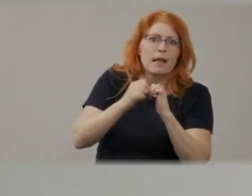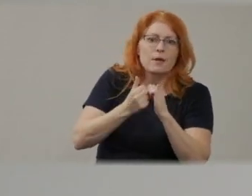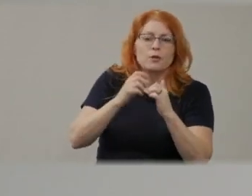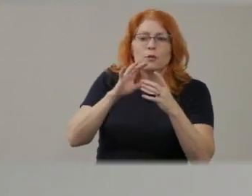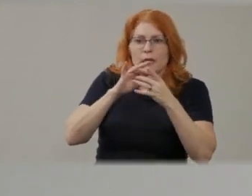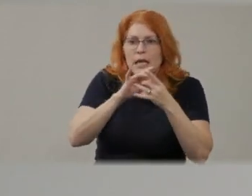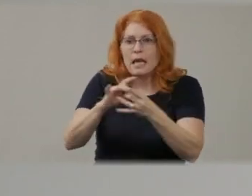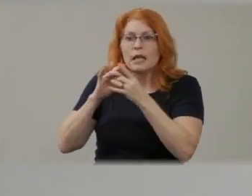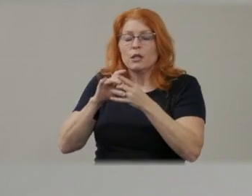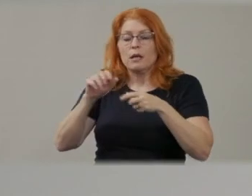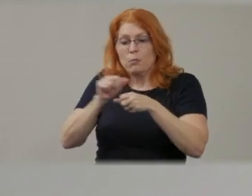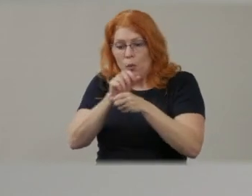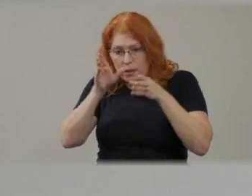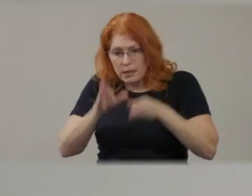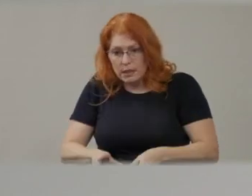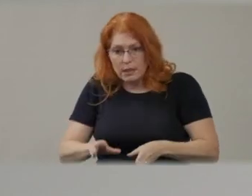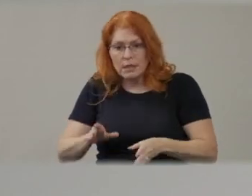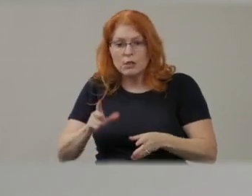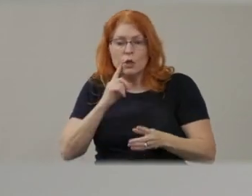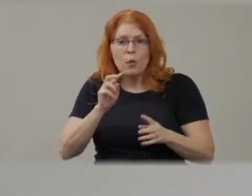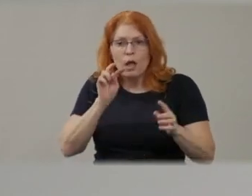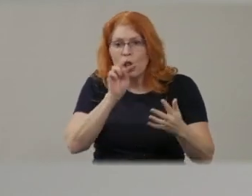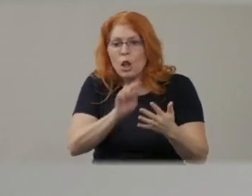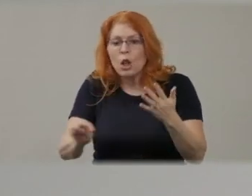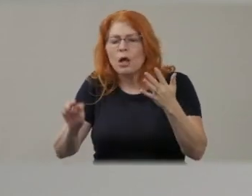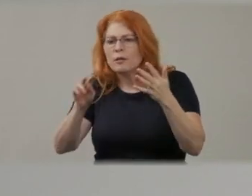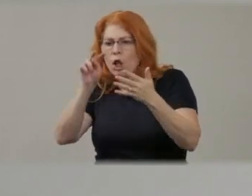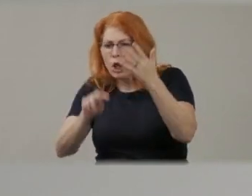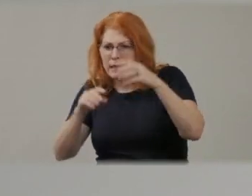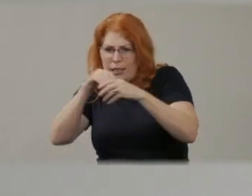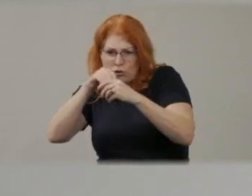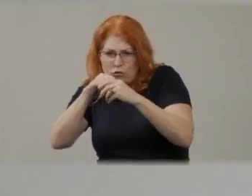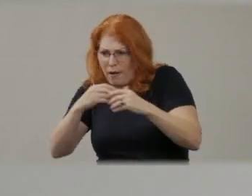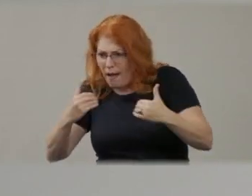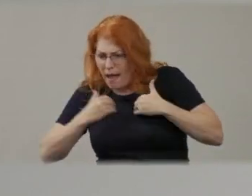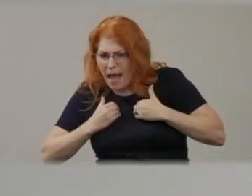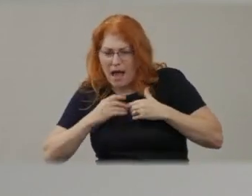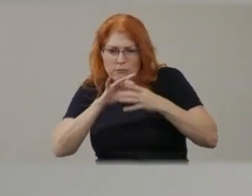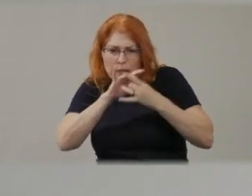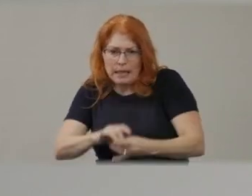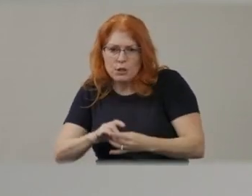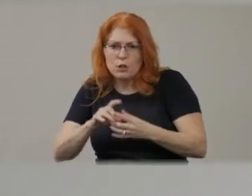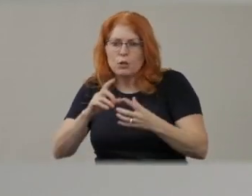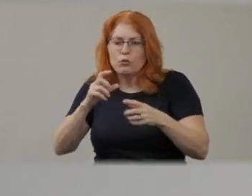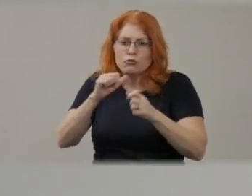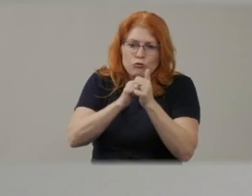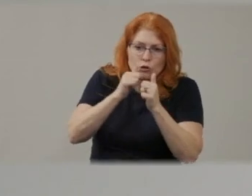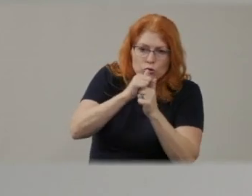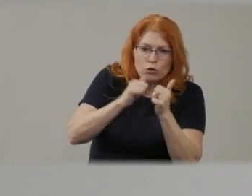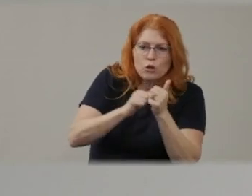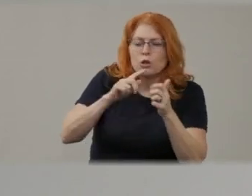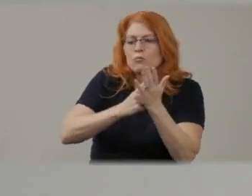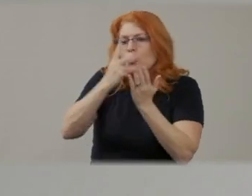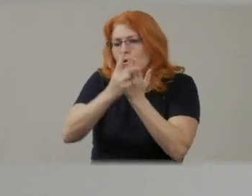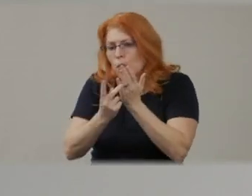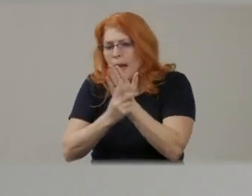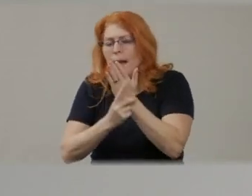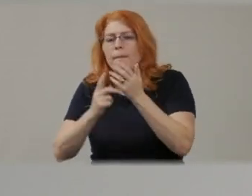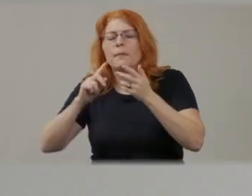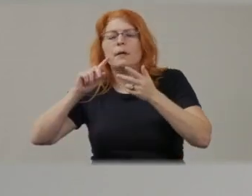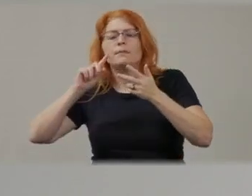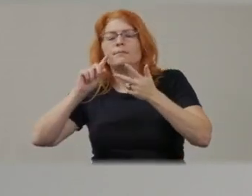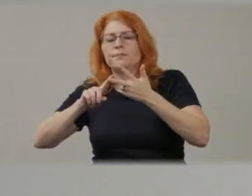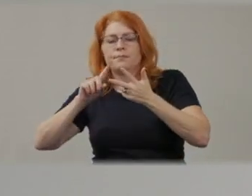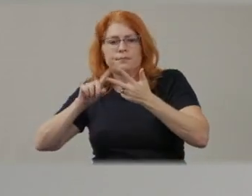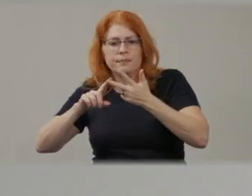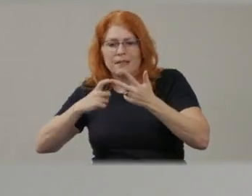connecting with our employees. So we looked at internally, what do we have as it relates to our structure, our programming.